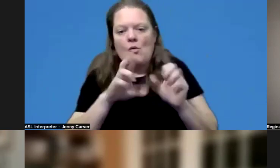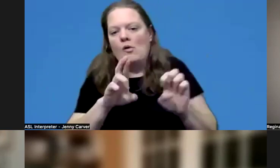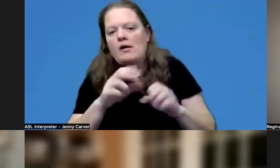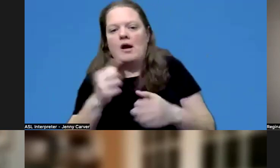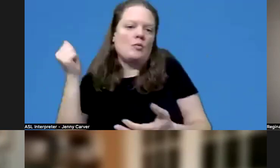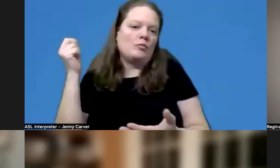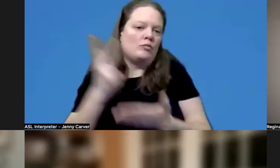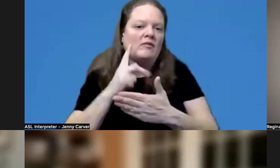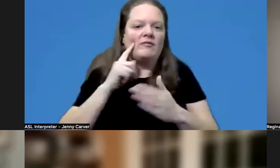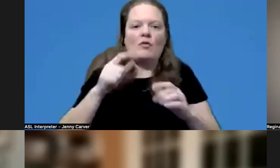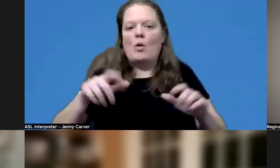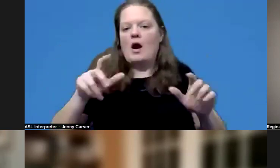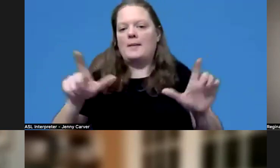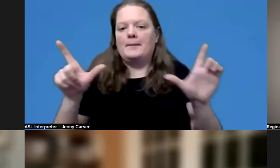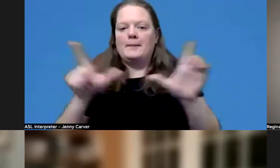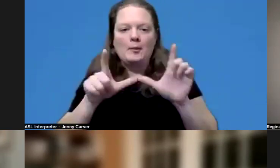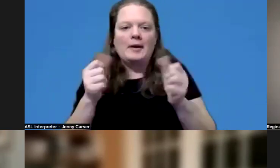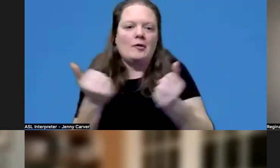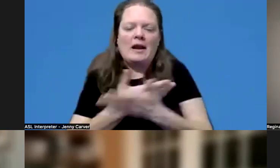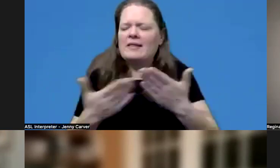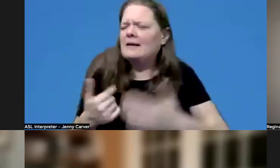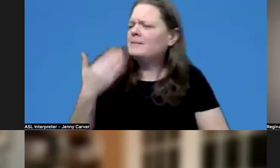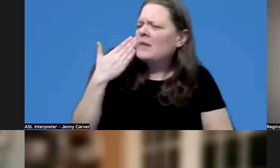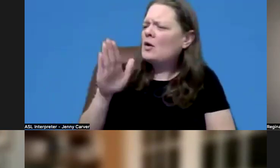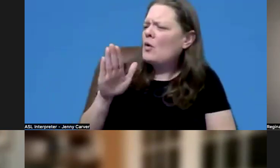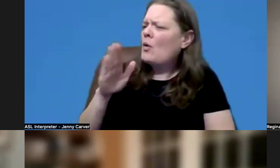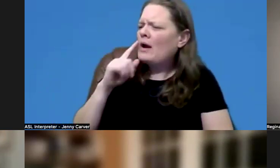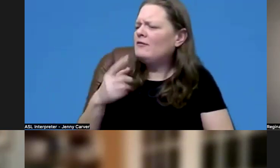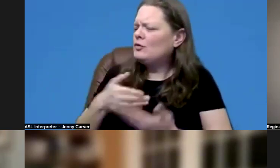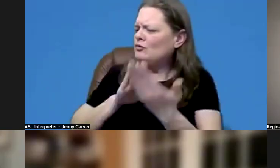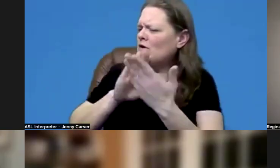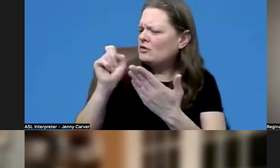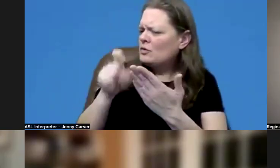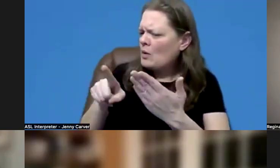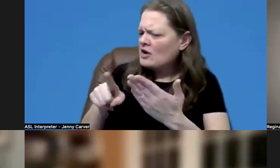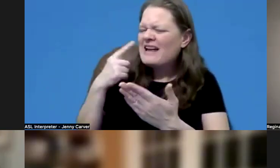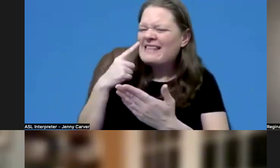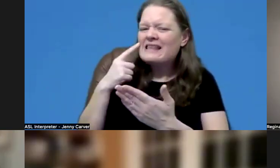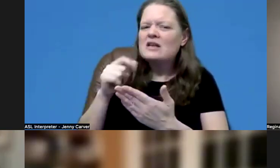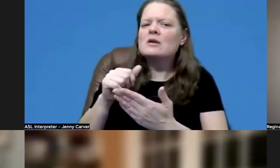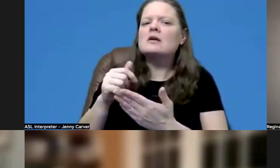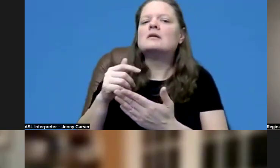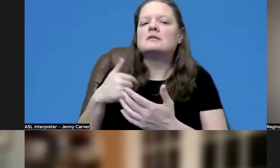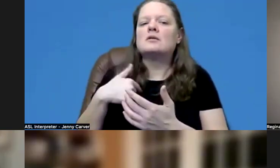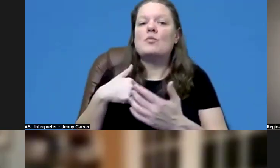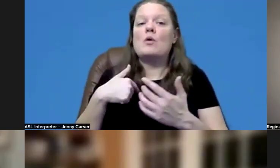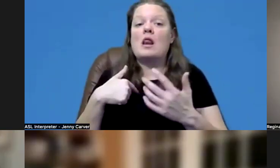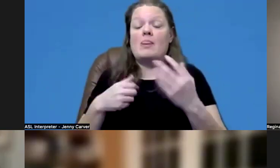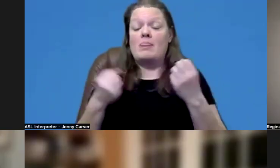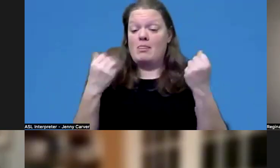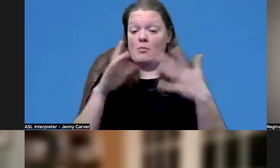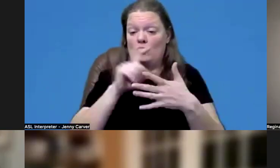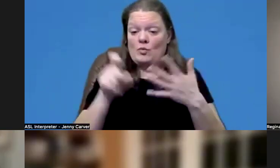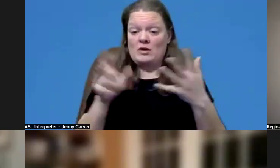approval for a permit. Okay, and I don't know that you addressed this because there were when I put the multiple